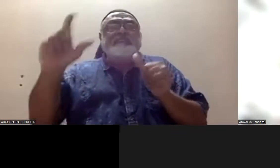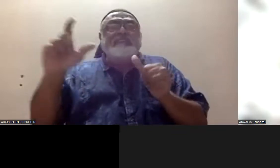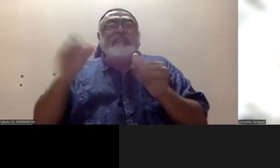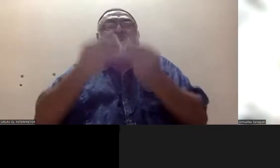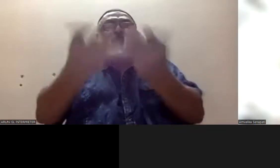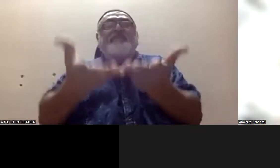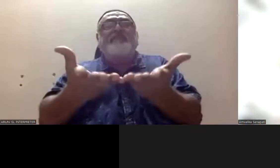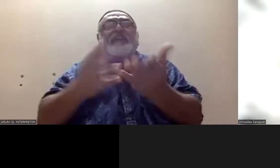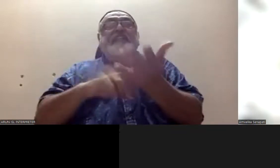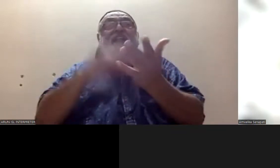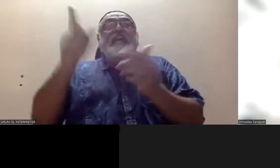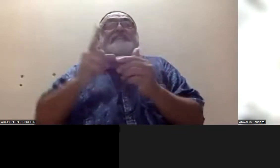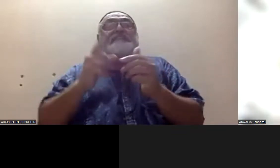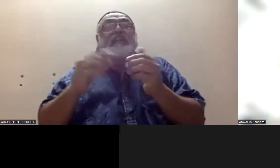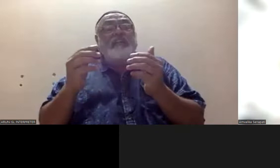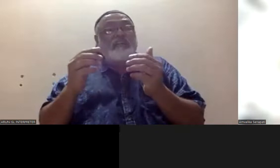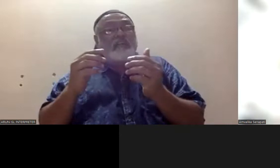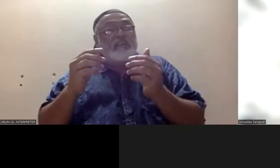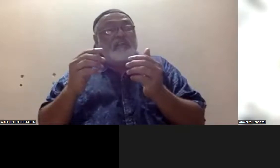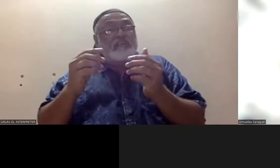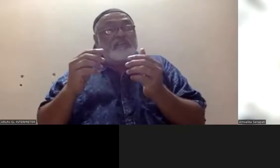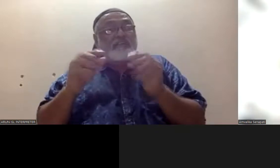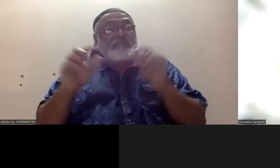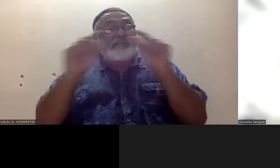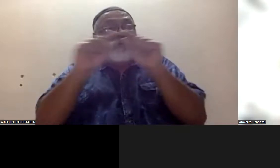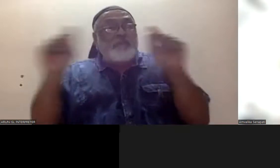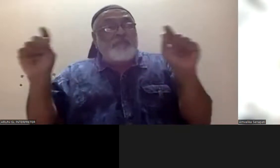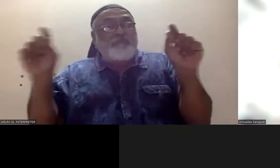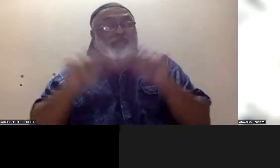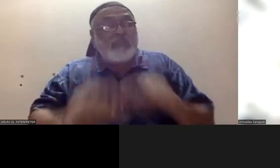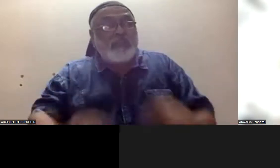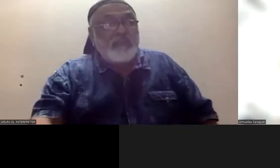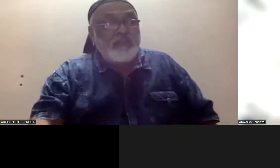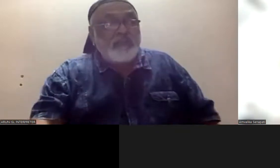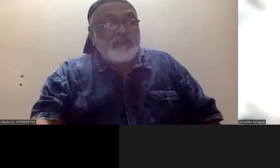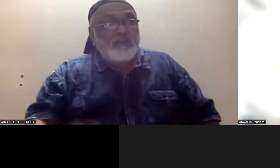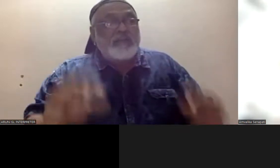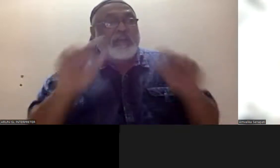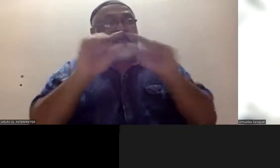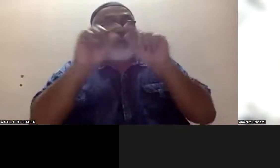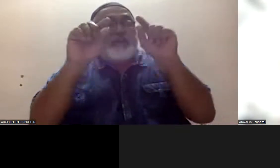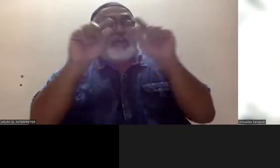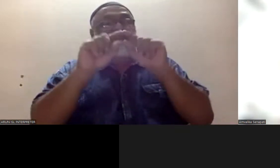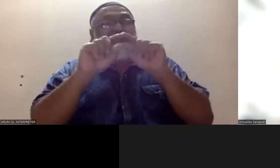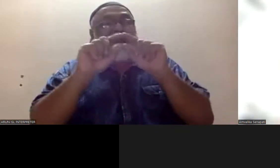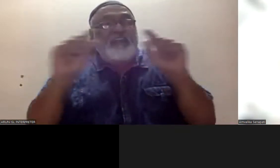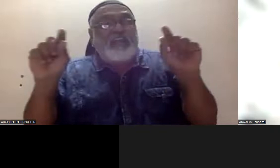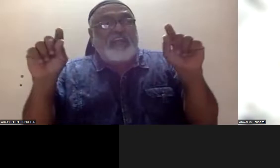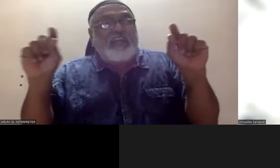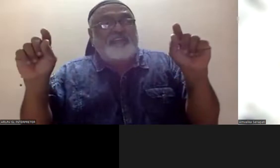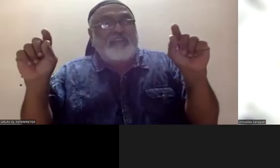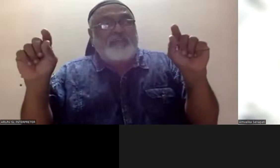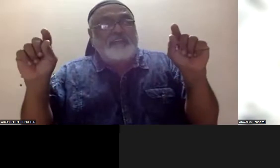universities that every year you Depending are, on the standards that yeah, that this university is So on the can you top of expand the